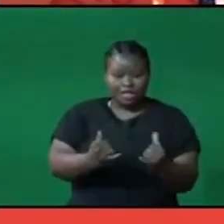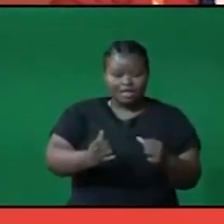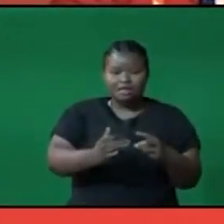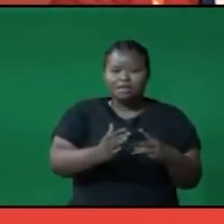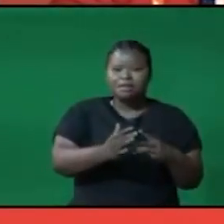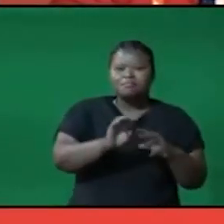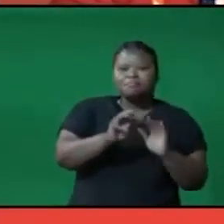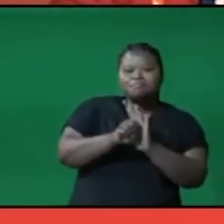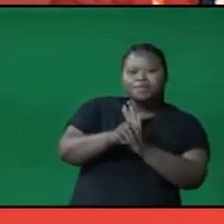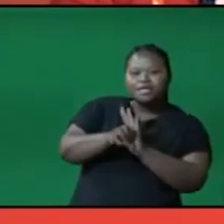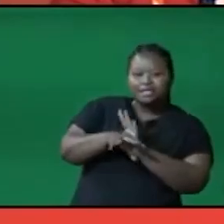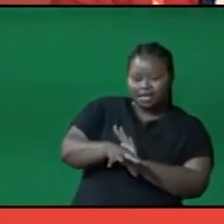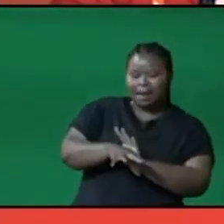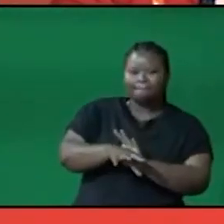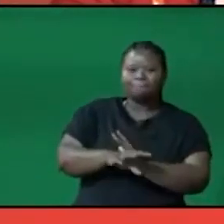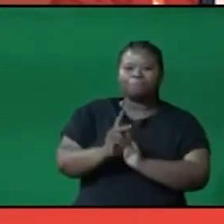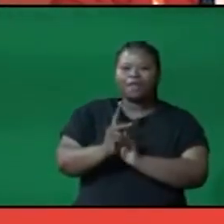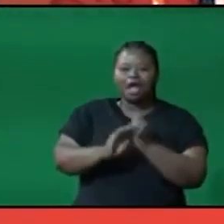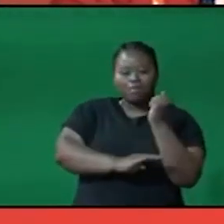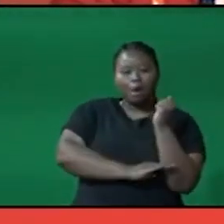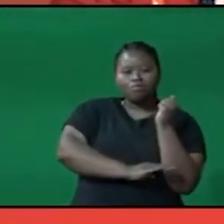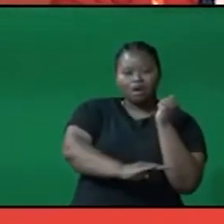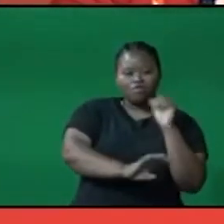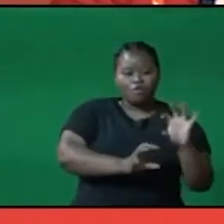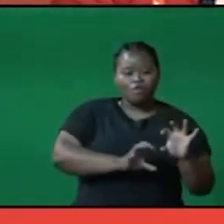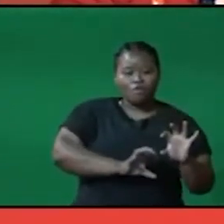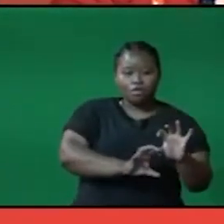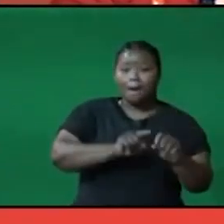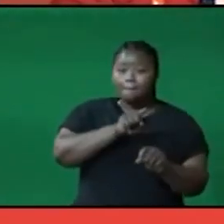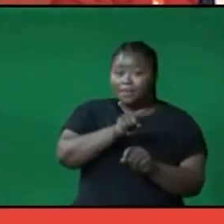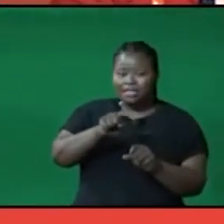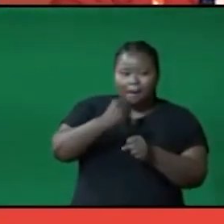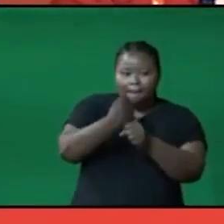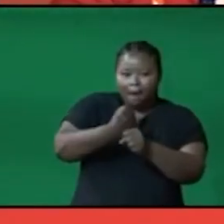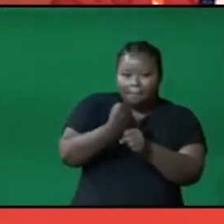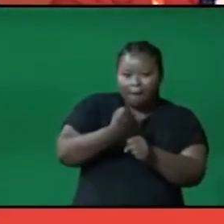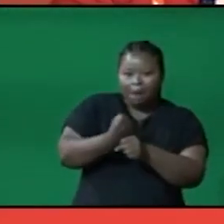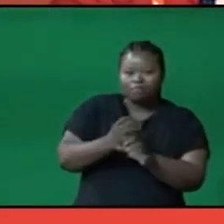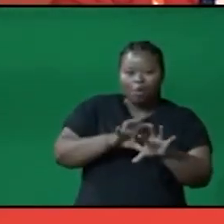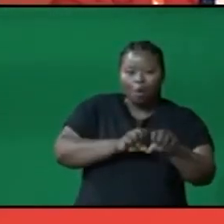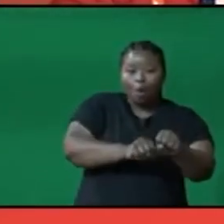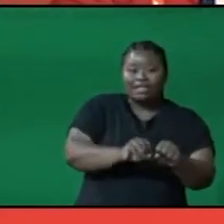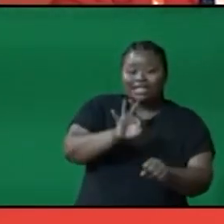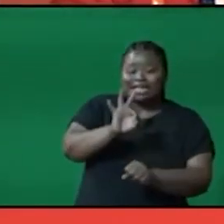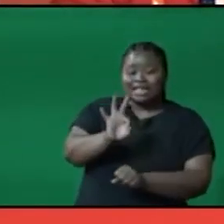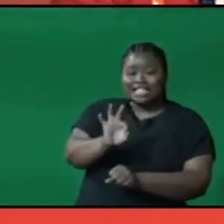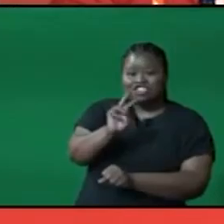media, and our ground forces who constitute this third National People's